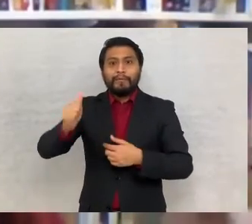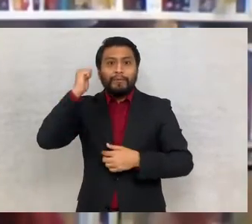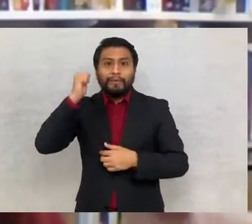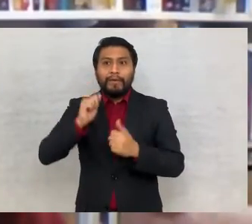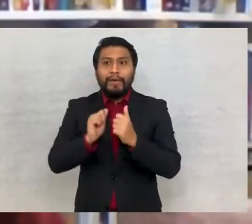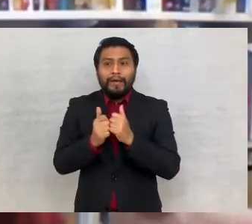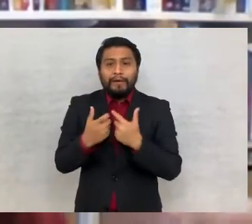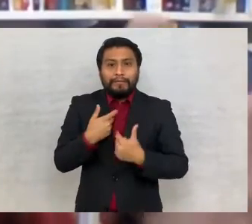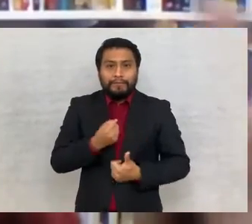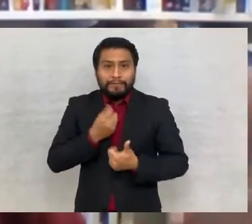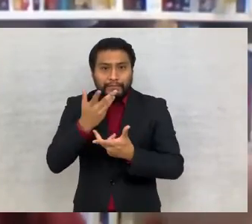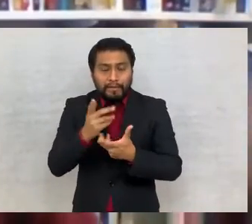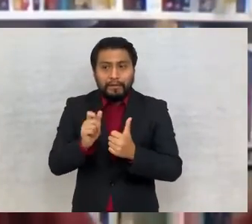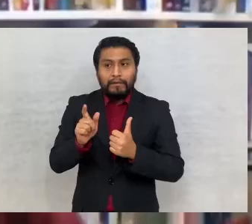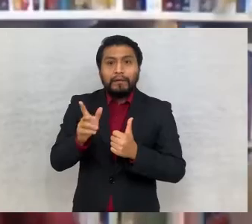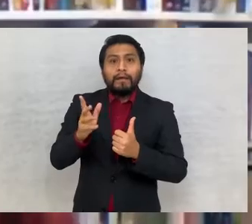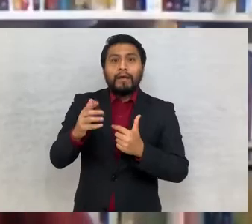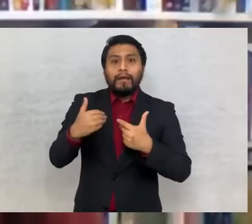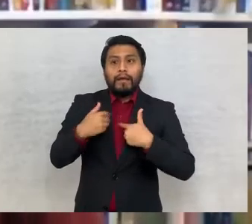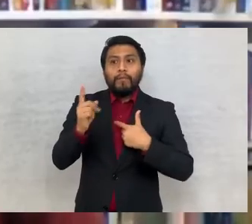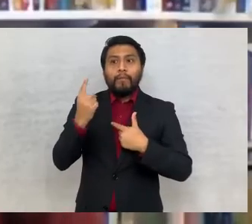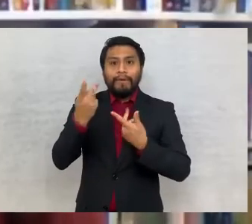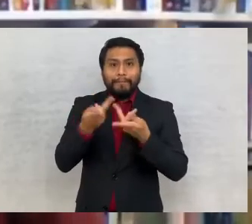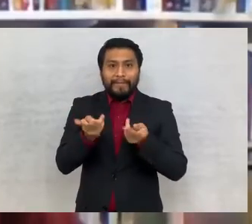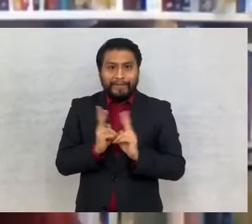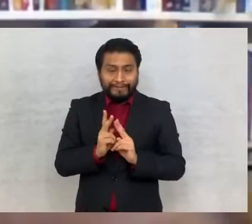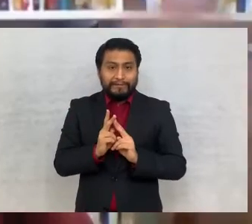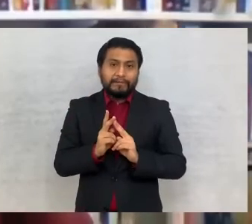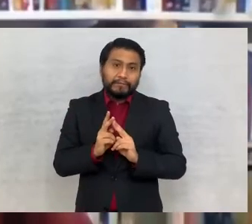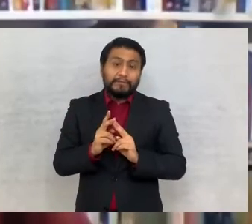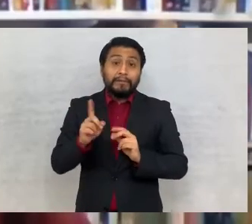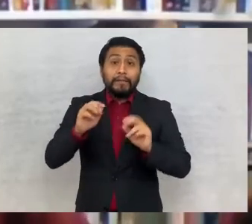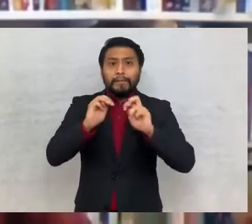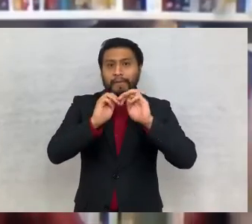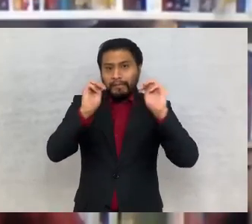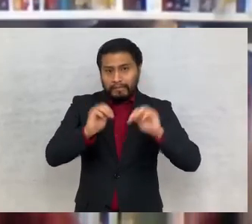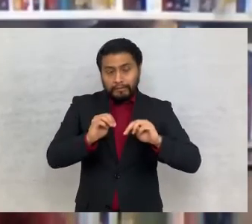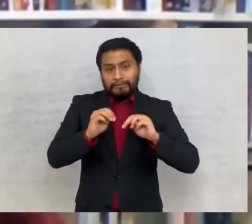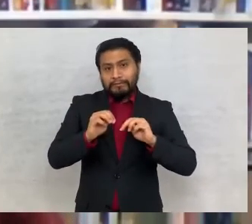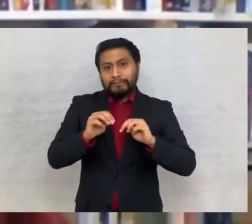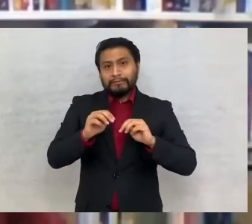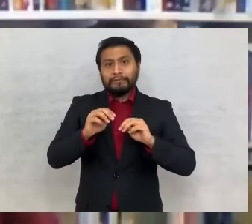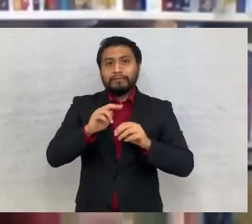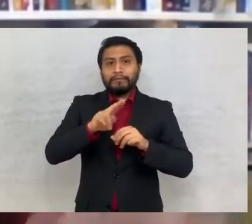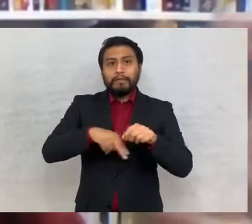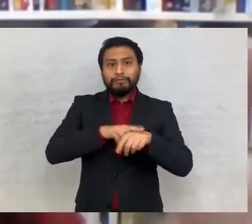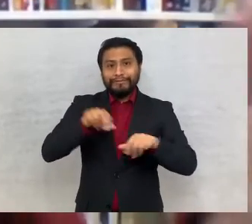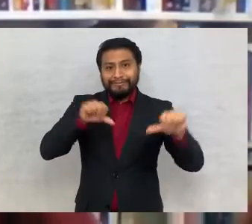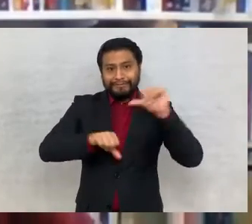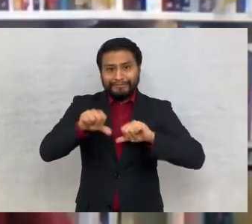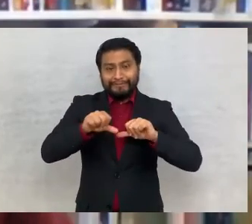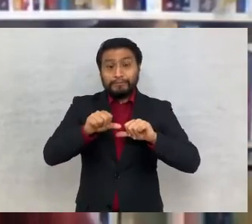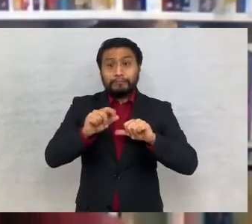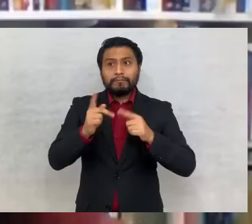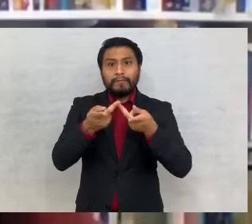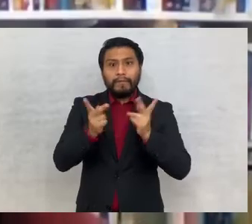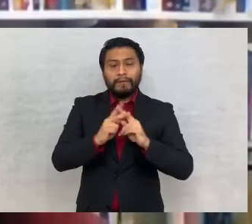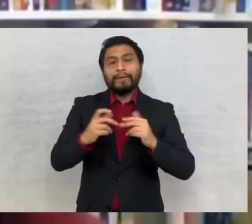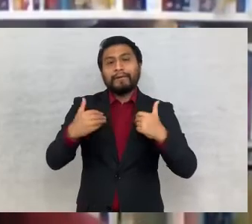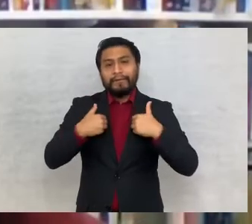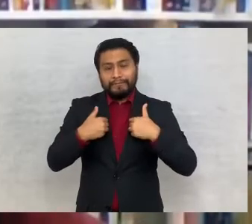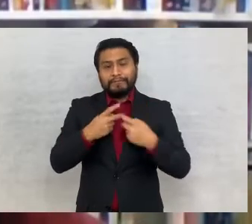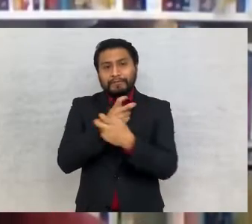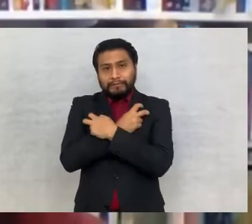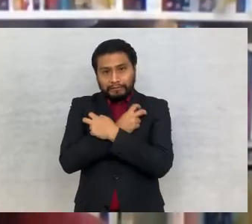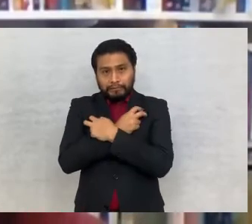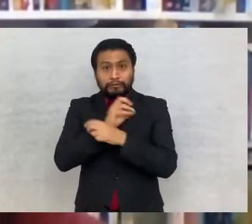seeing as belonging to prehistory could reappear, to put our modern organization at risk if the repressive actions were not